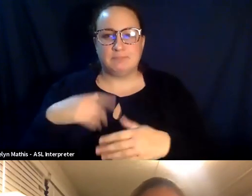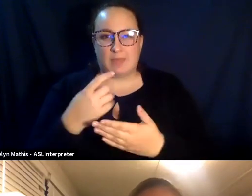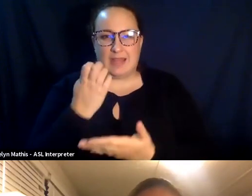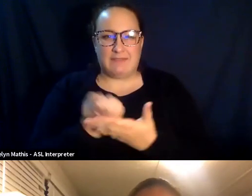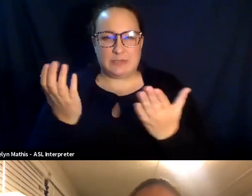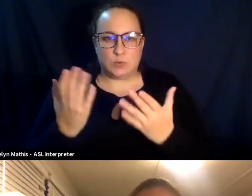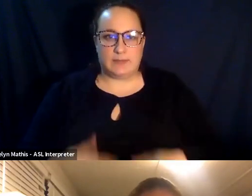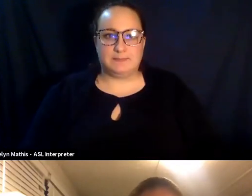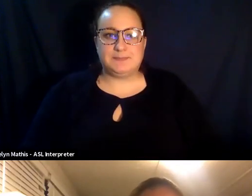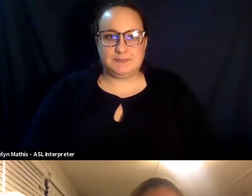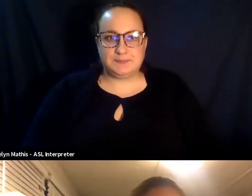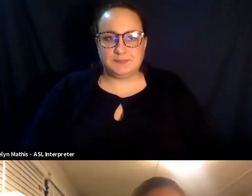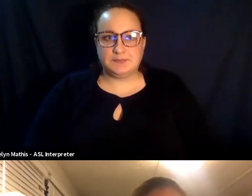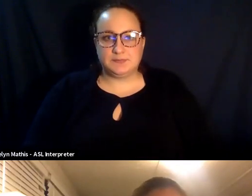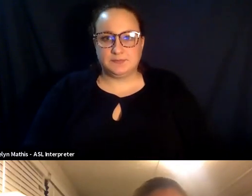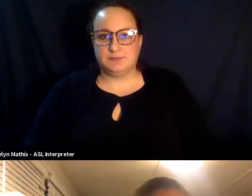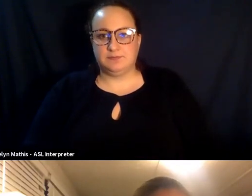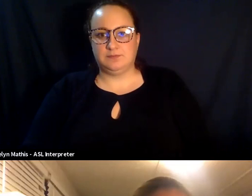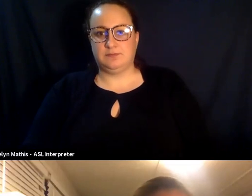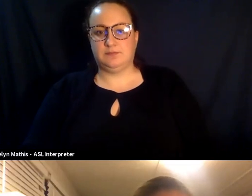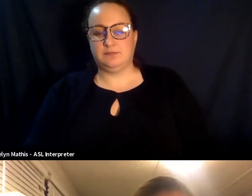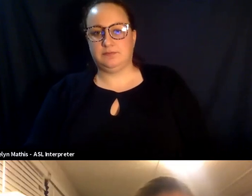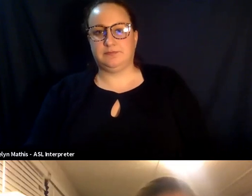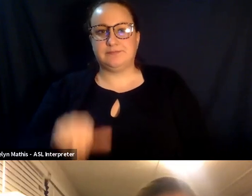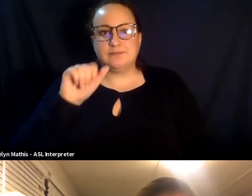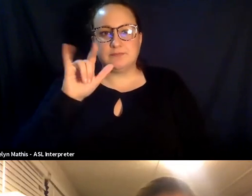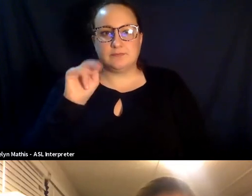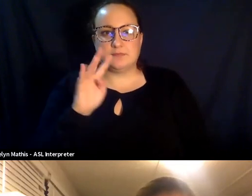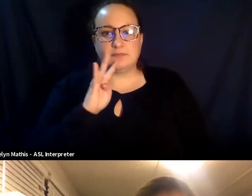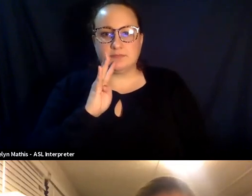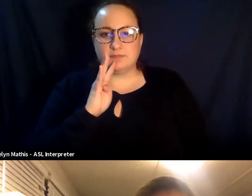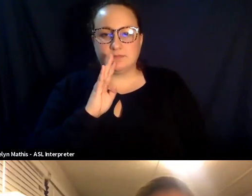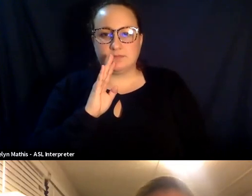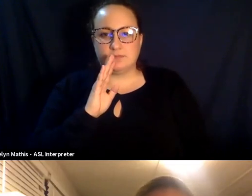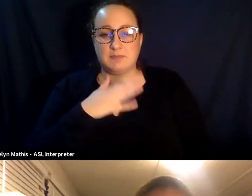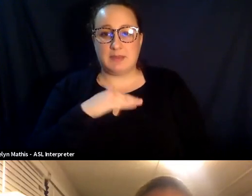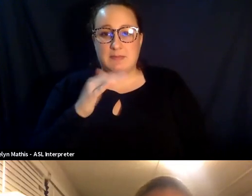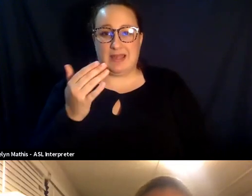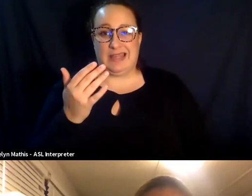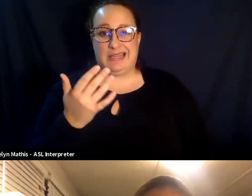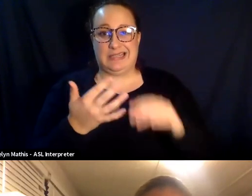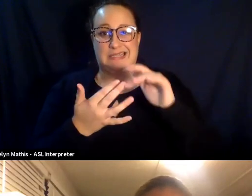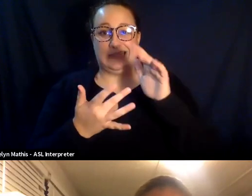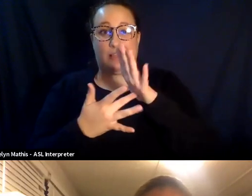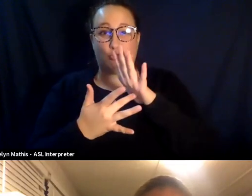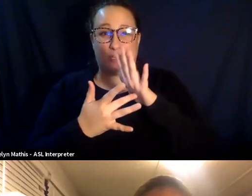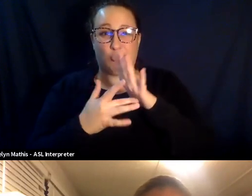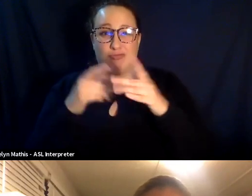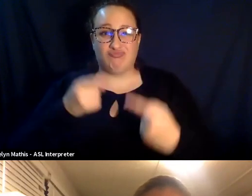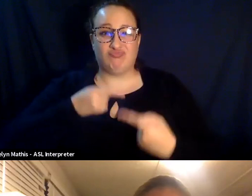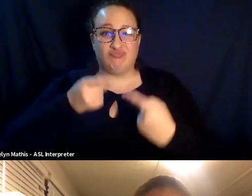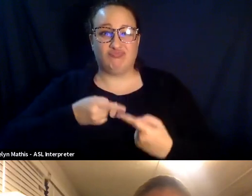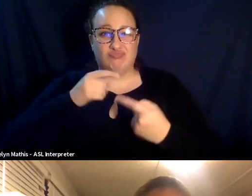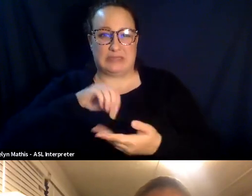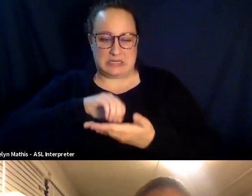evidence? Great. Let's see. My 10th grader is having difficulty taking notes while the teacher